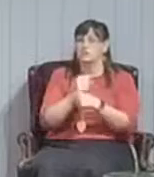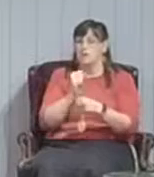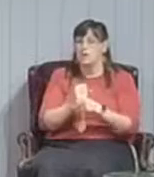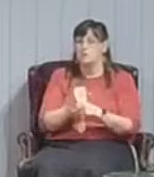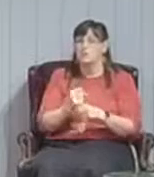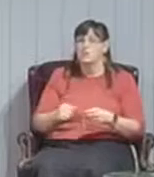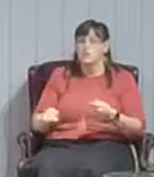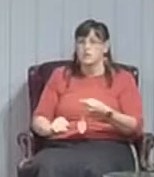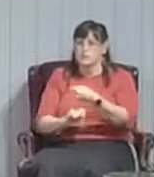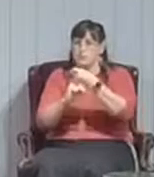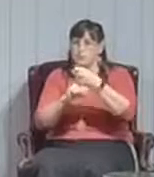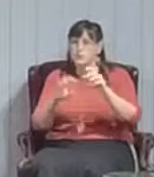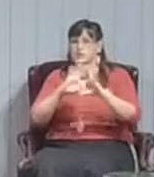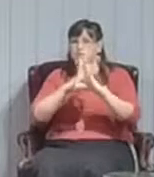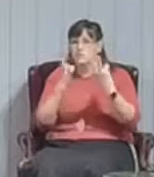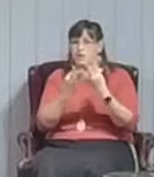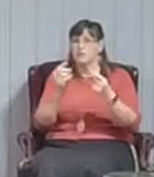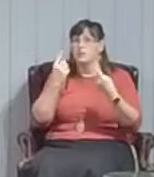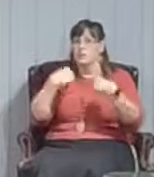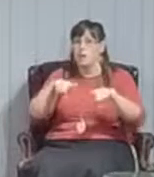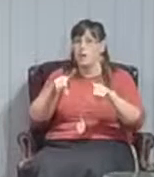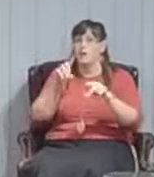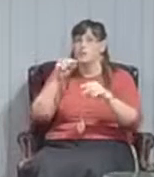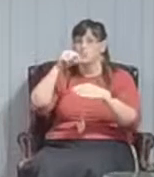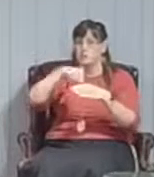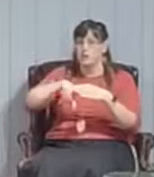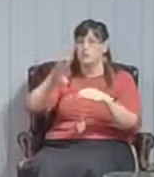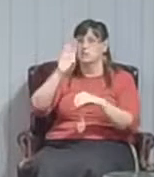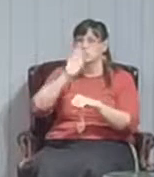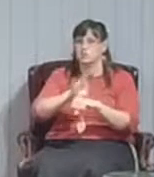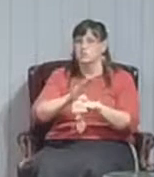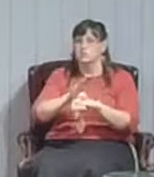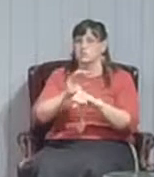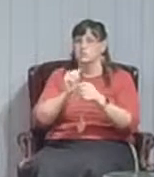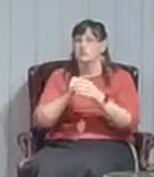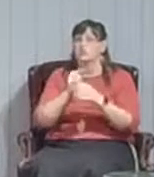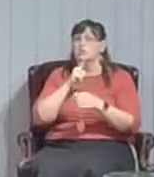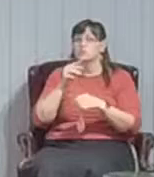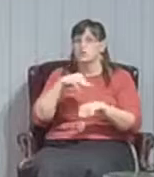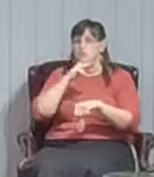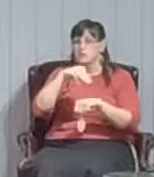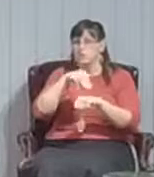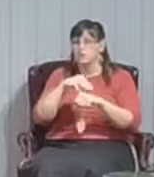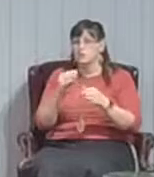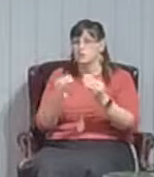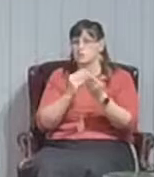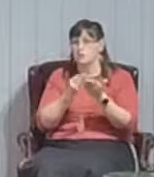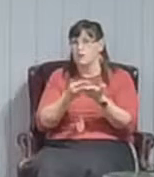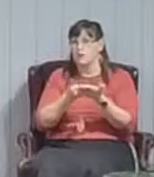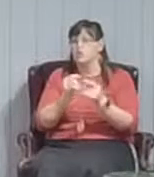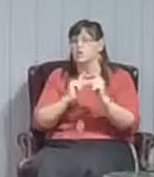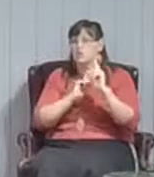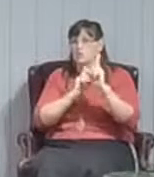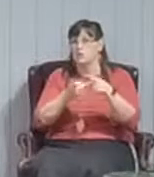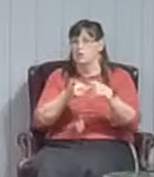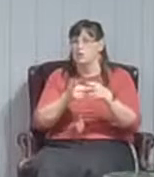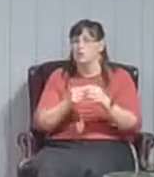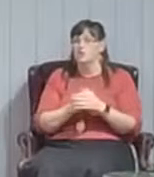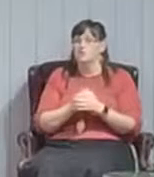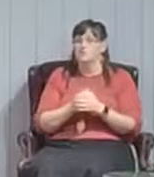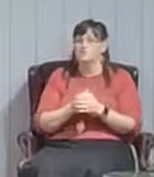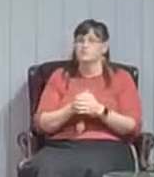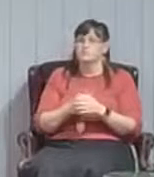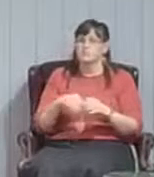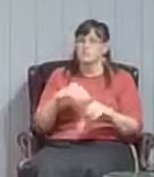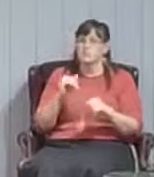and support his family that way while he's planting the church, so that so that the missions money can go to the foreign field. And I was taught those sorts. So